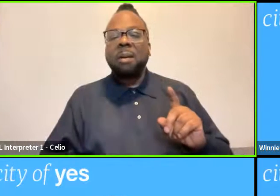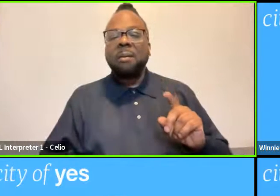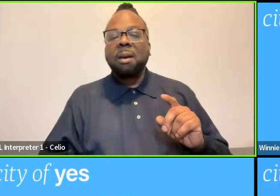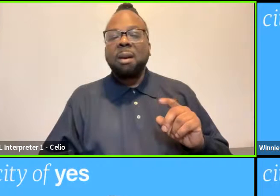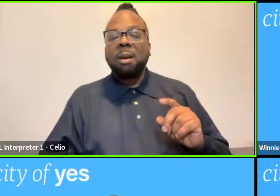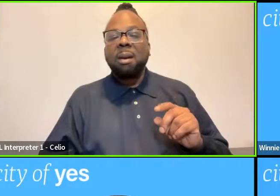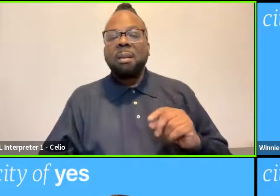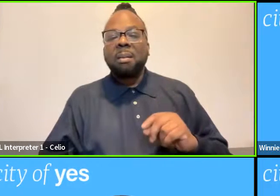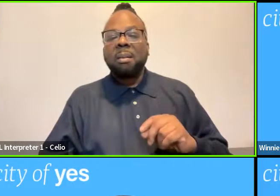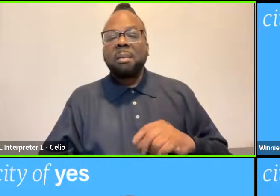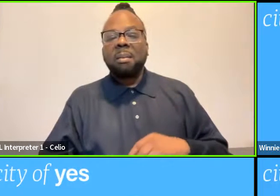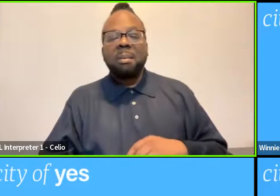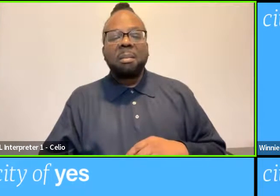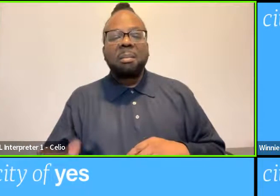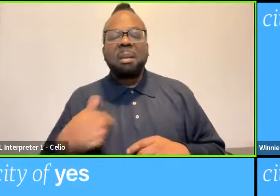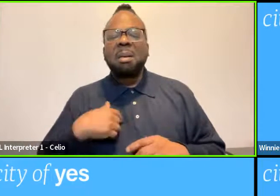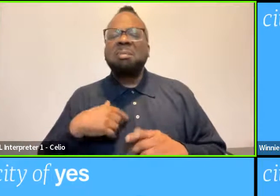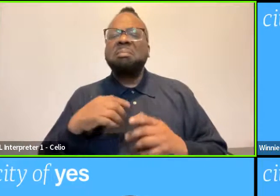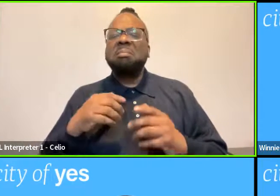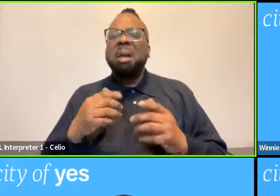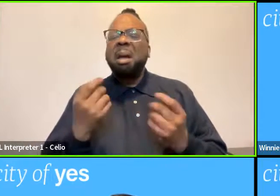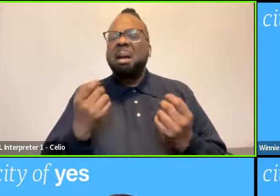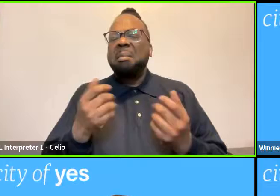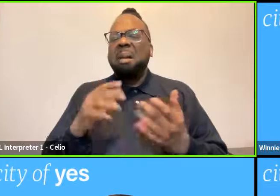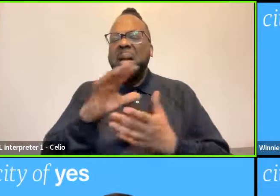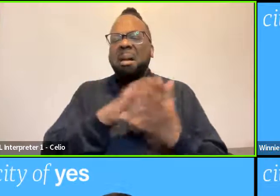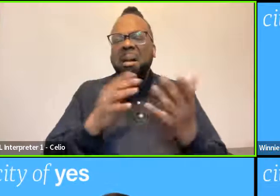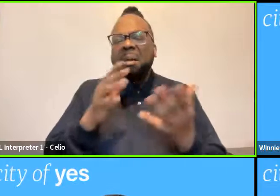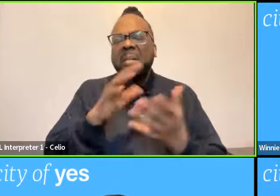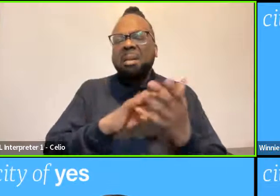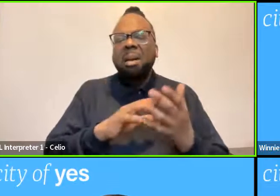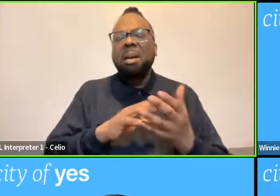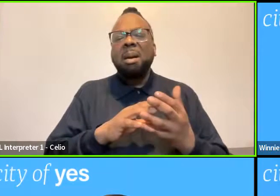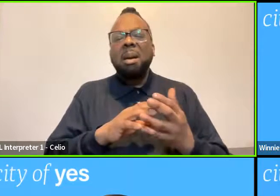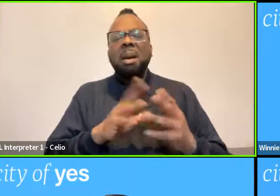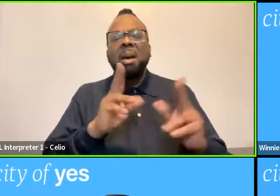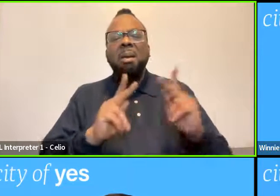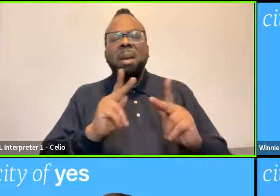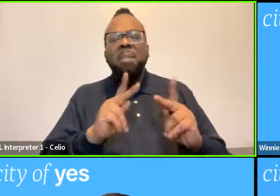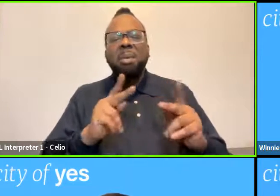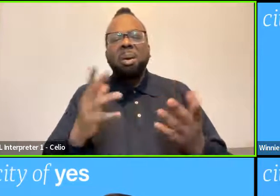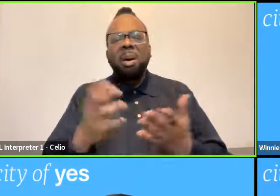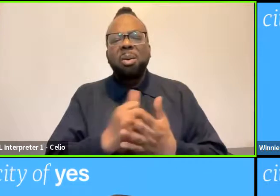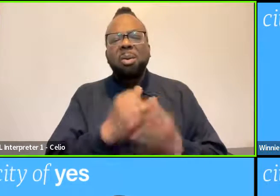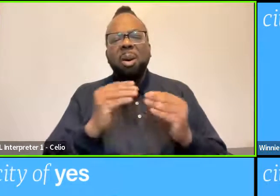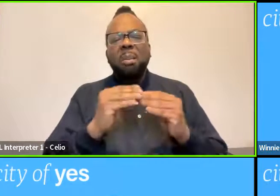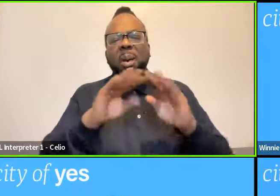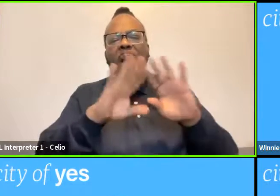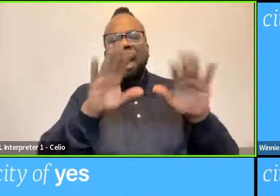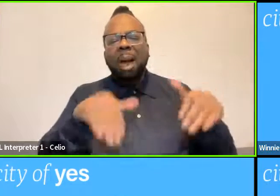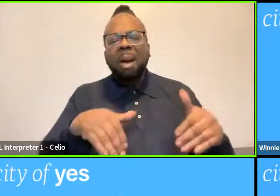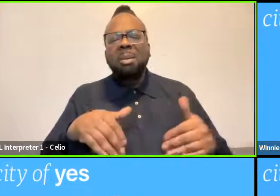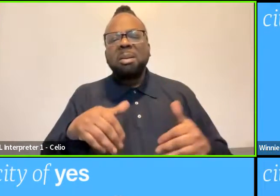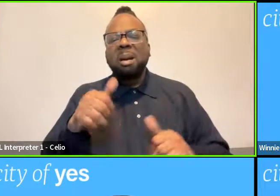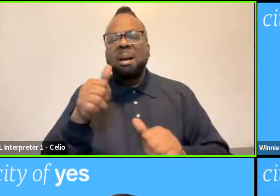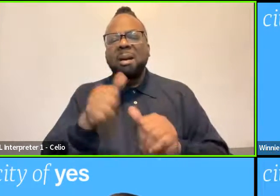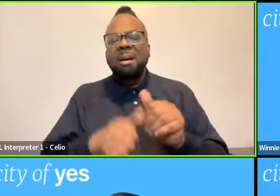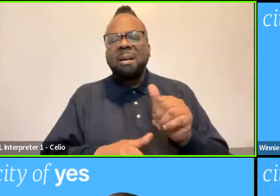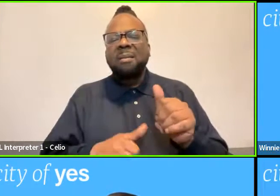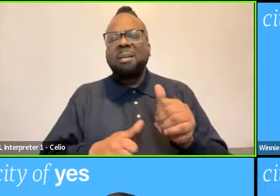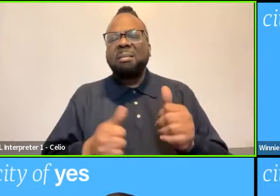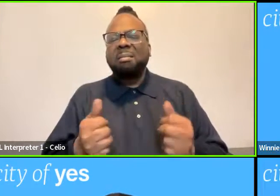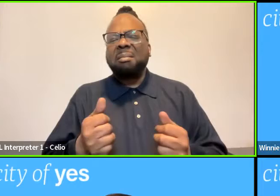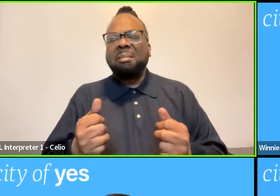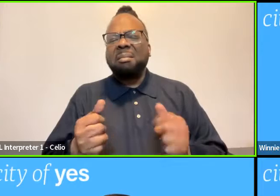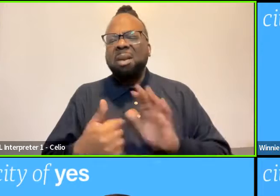do. And it's a combination of population rebound and people consuming more housing. But every indicator is clear there